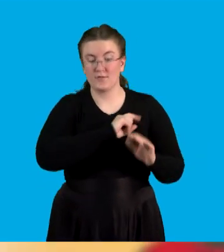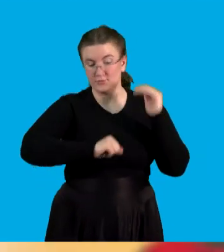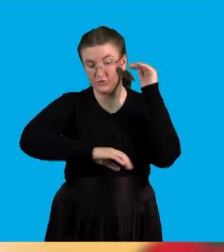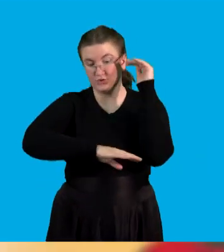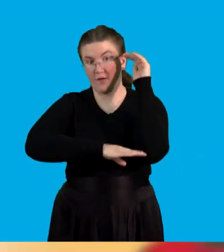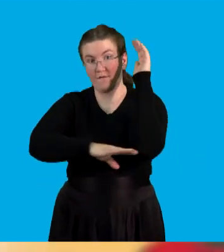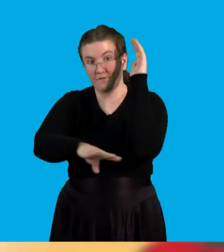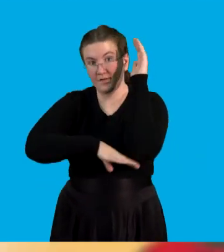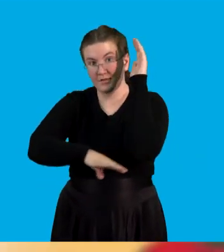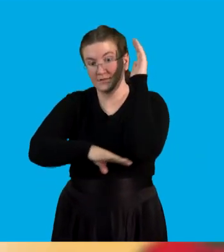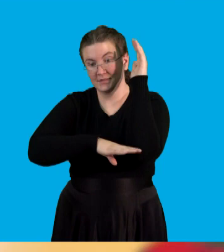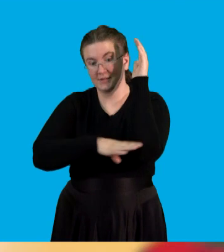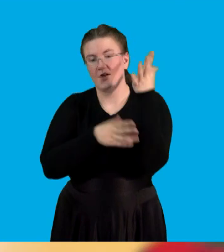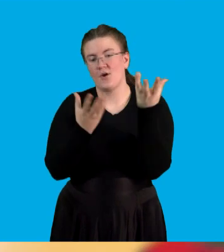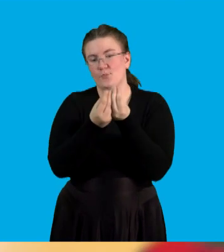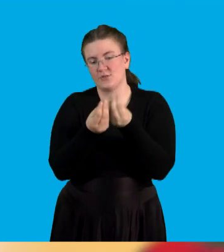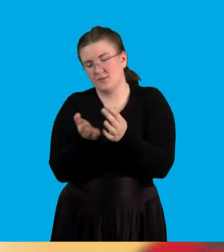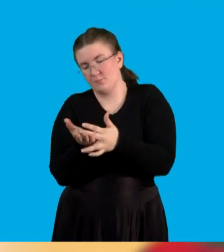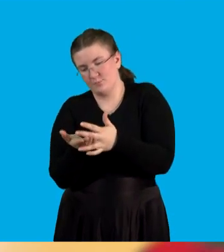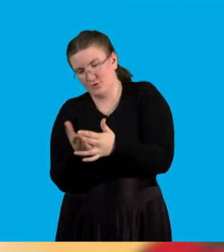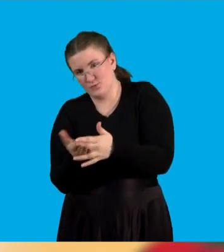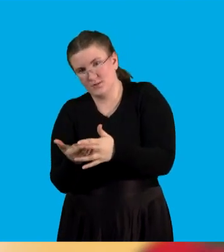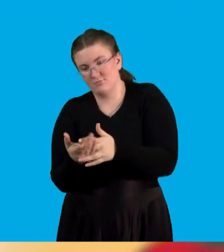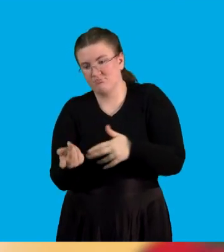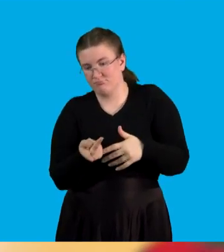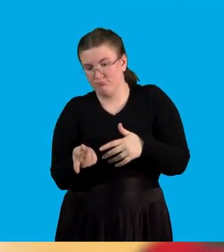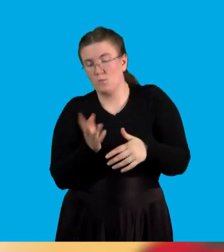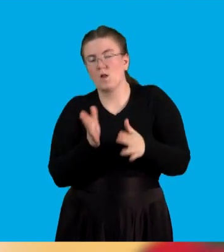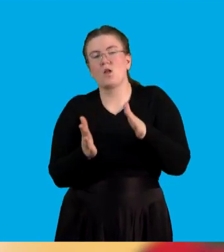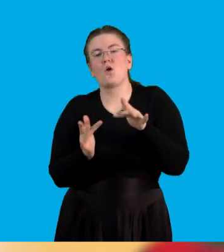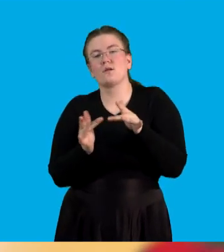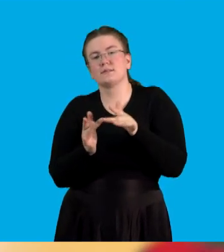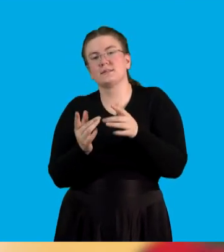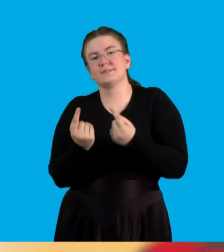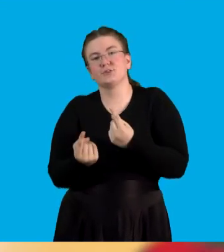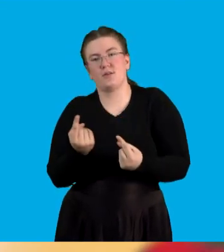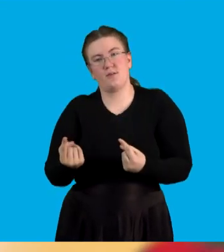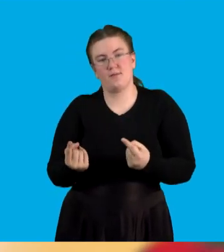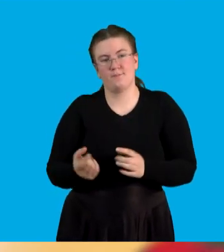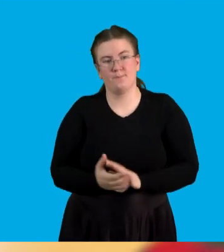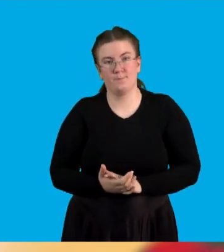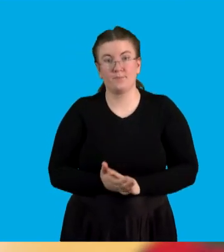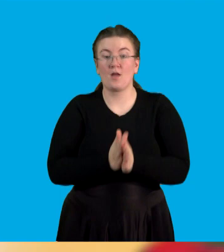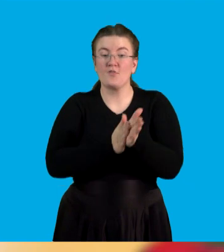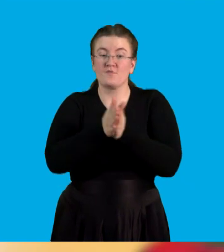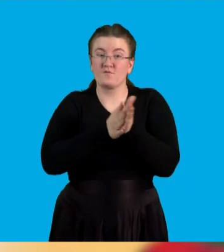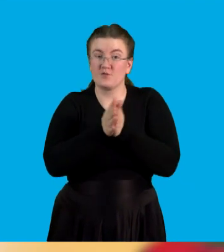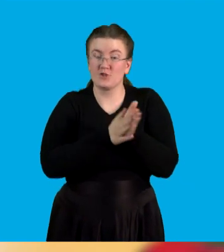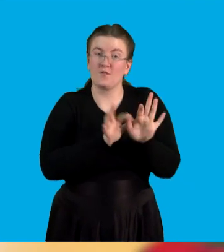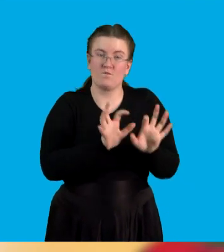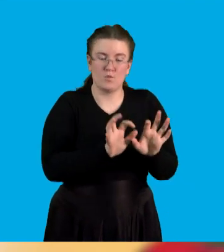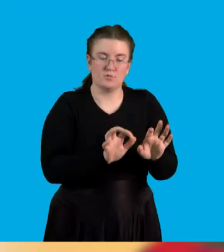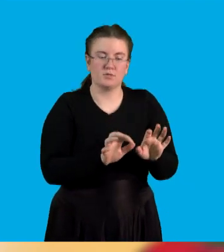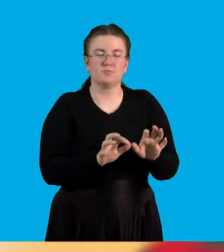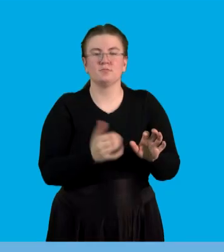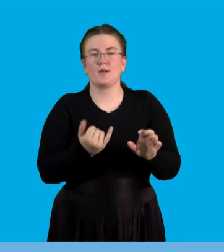the surface and the object. Those two things are always going to be in contact with each other. And that frictional force is always